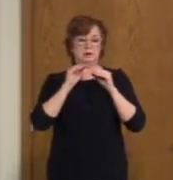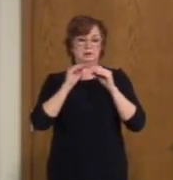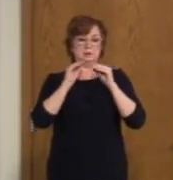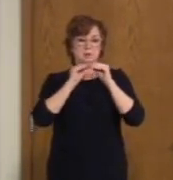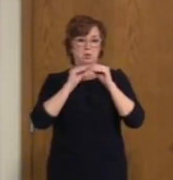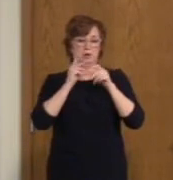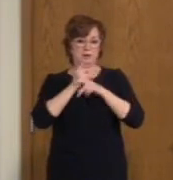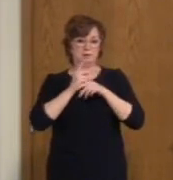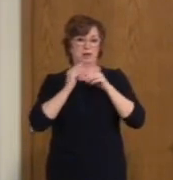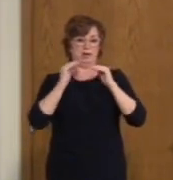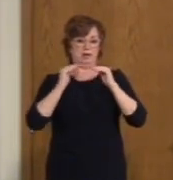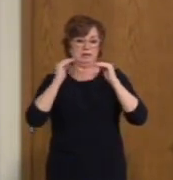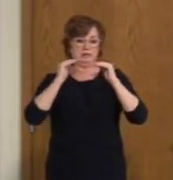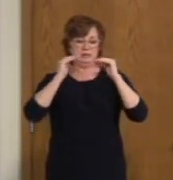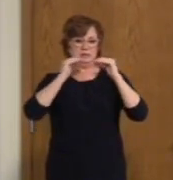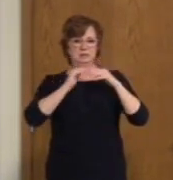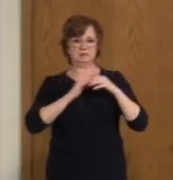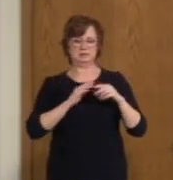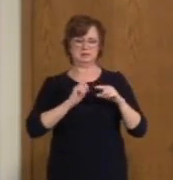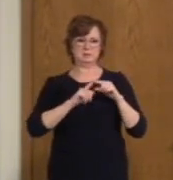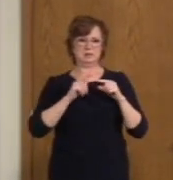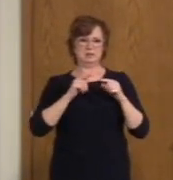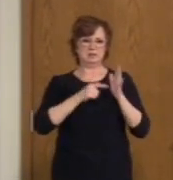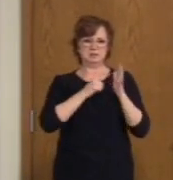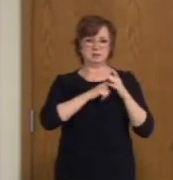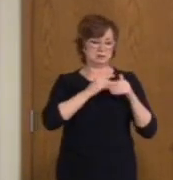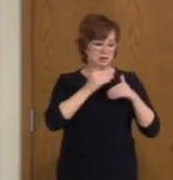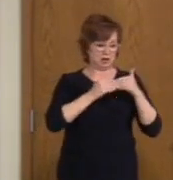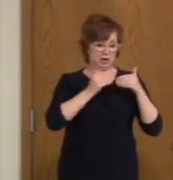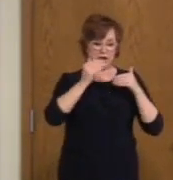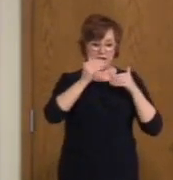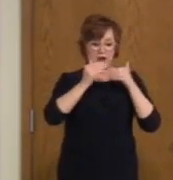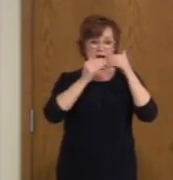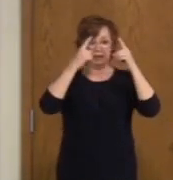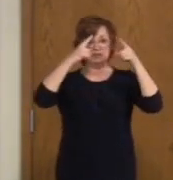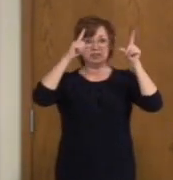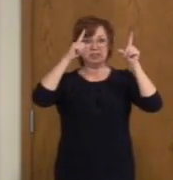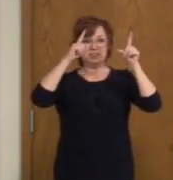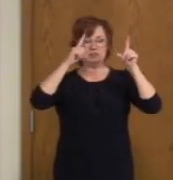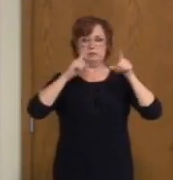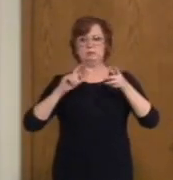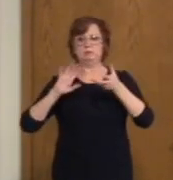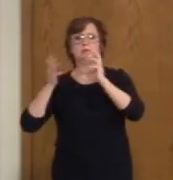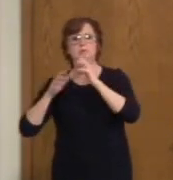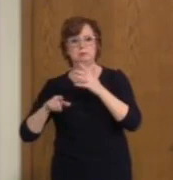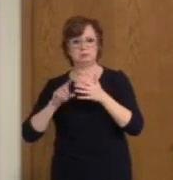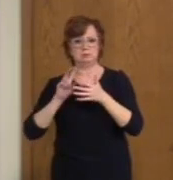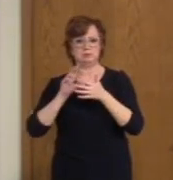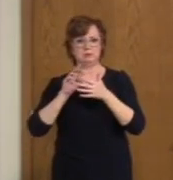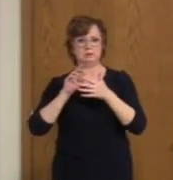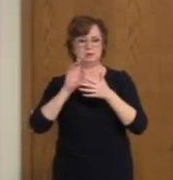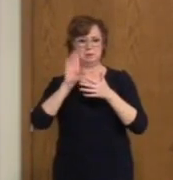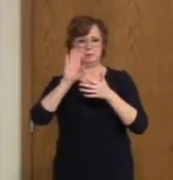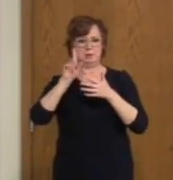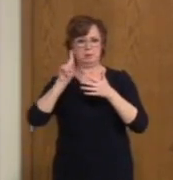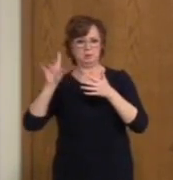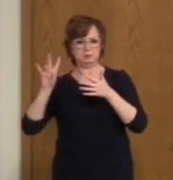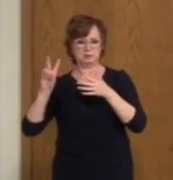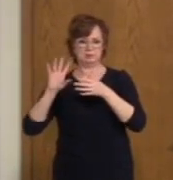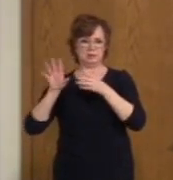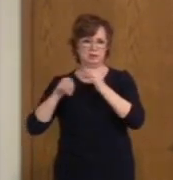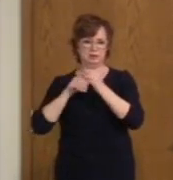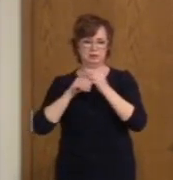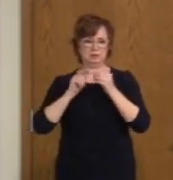know that it throws another curveball at us like these variants, but we can beat this. We can beat this, we can beat it together, and we will beat it